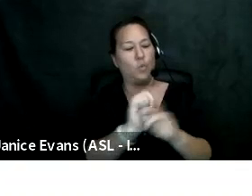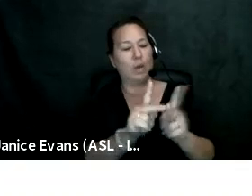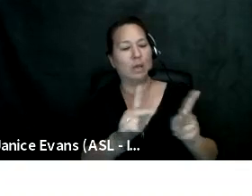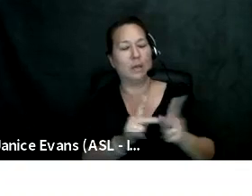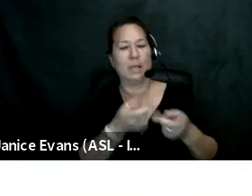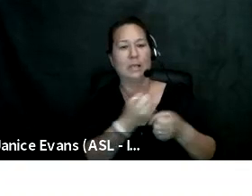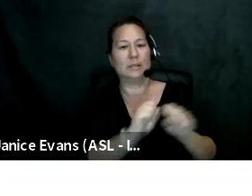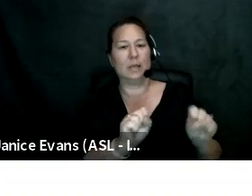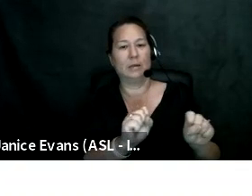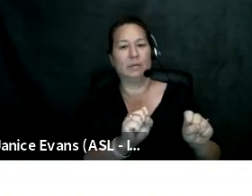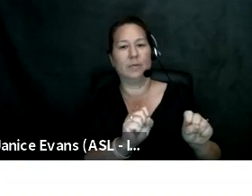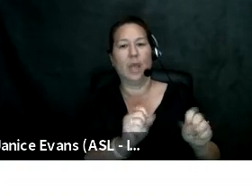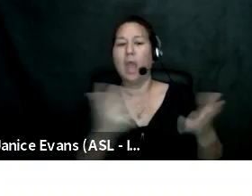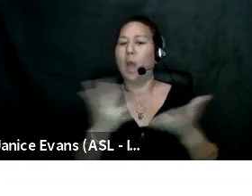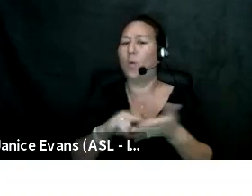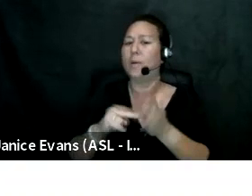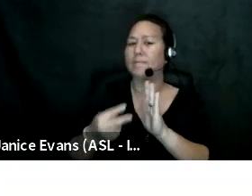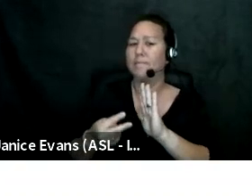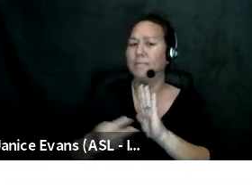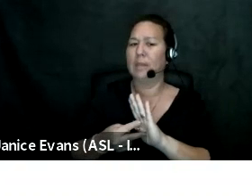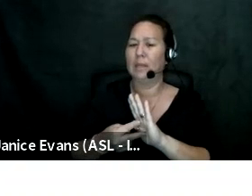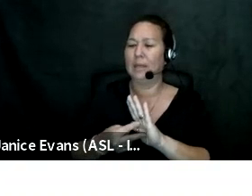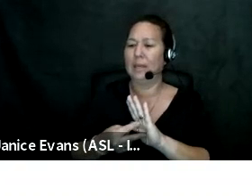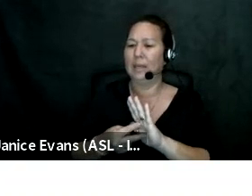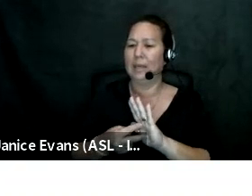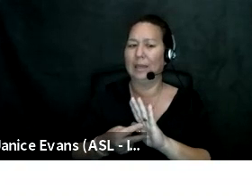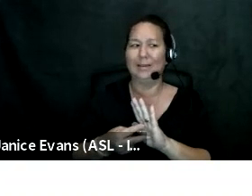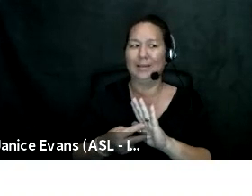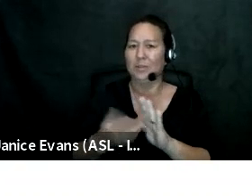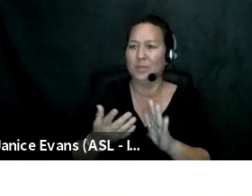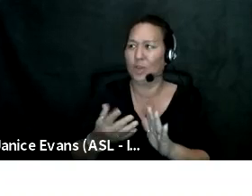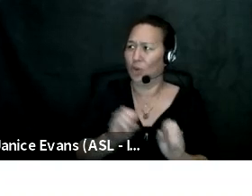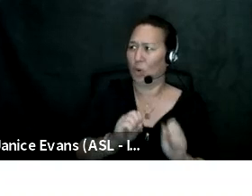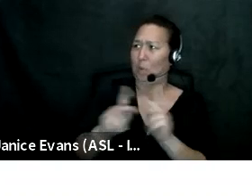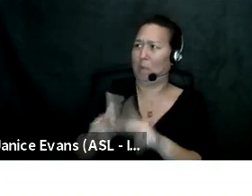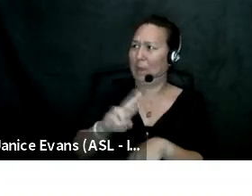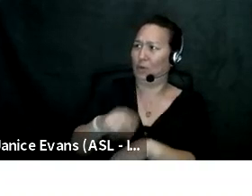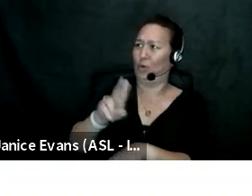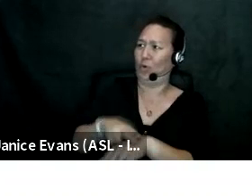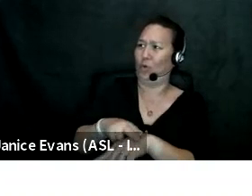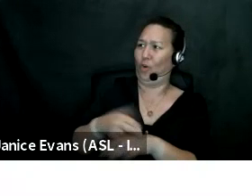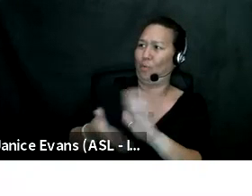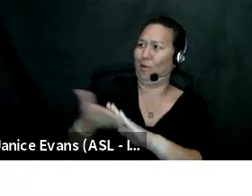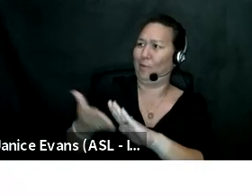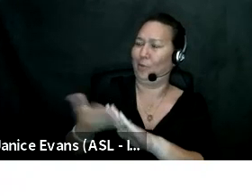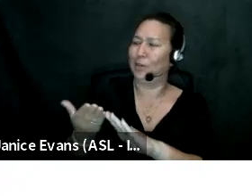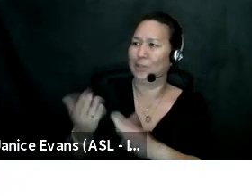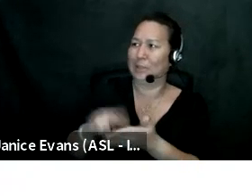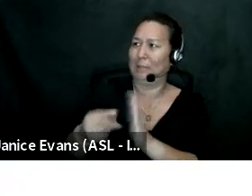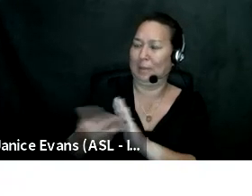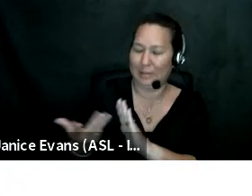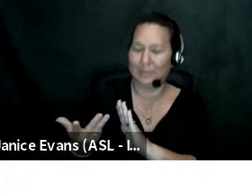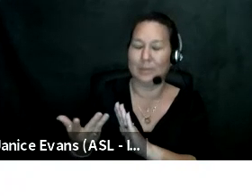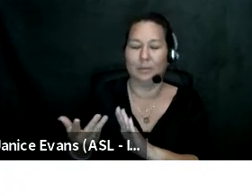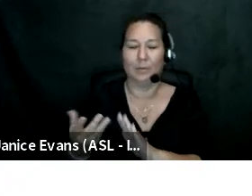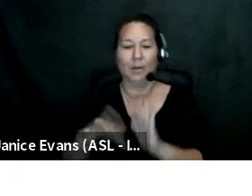recommendations and what it means to really return to usual operations. And now I believe I will